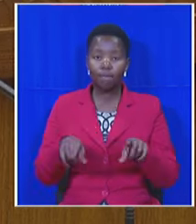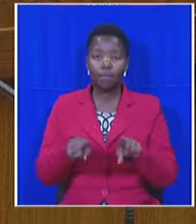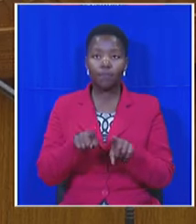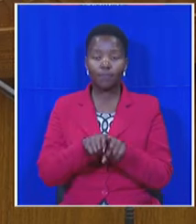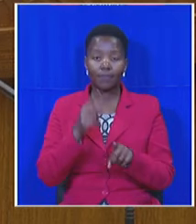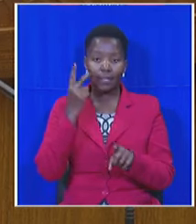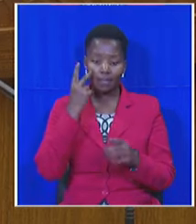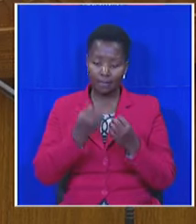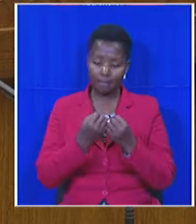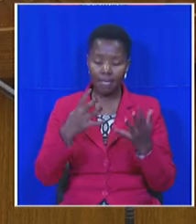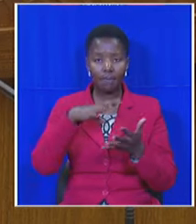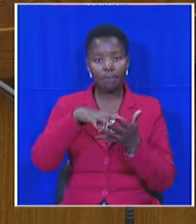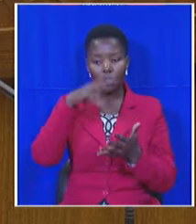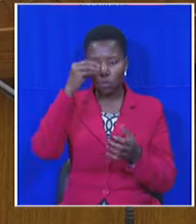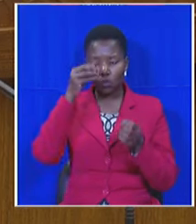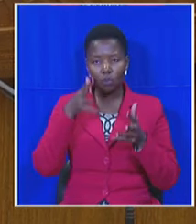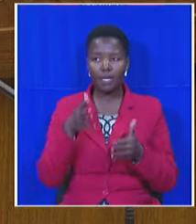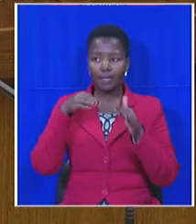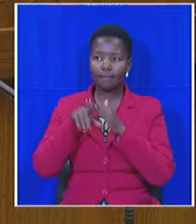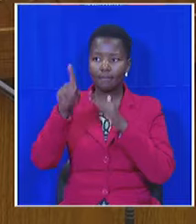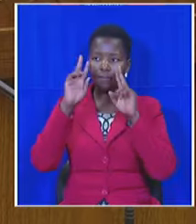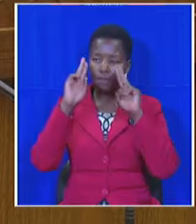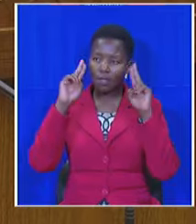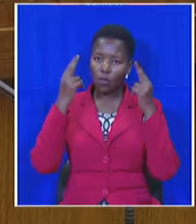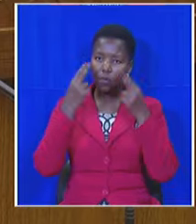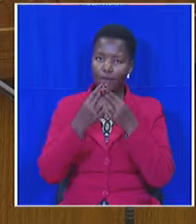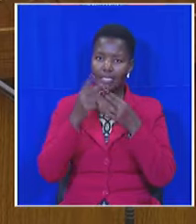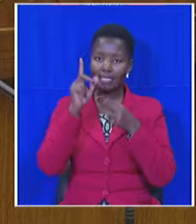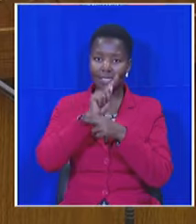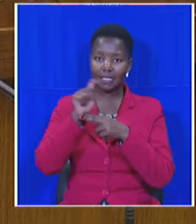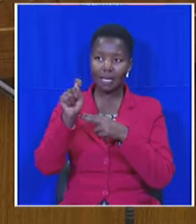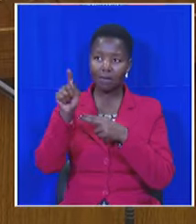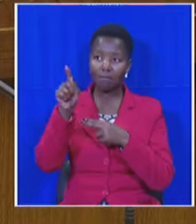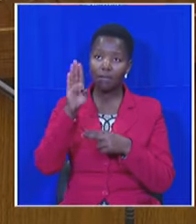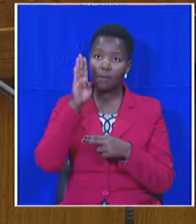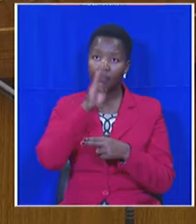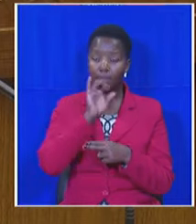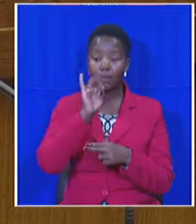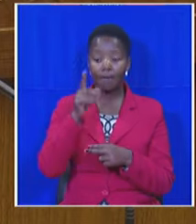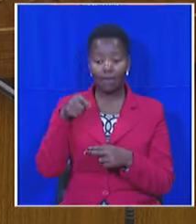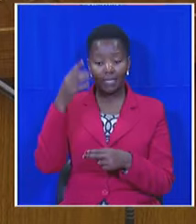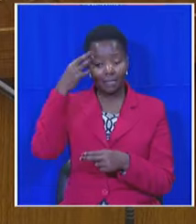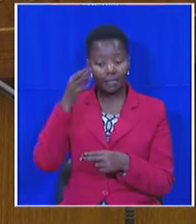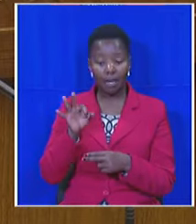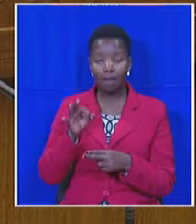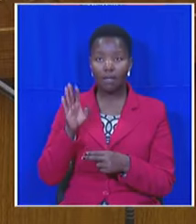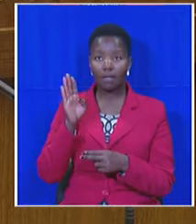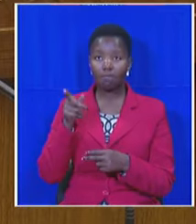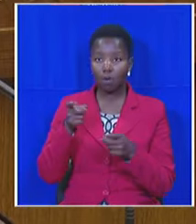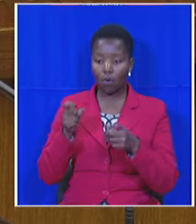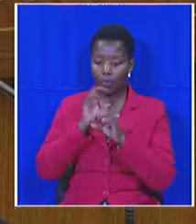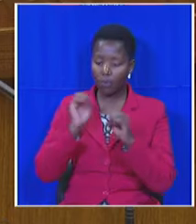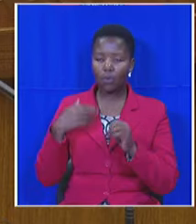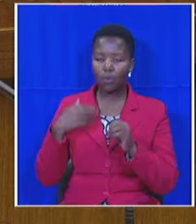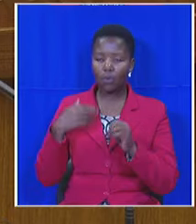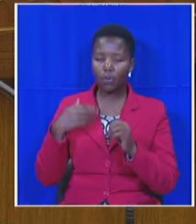of students at tertiary institutions who would not have been there if this government was not in power. We fully